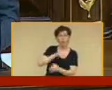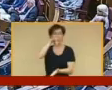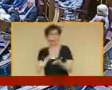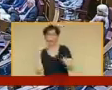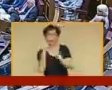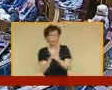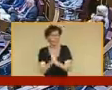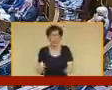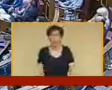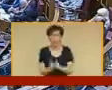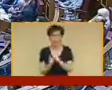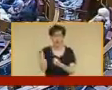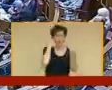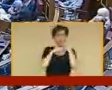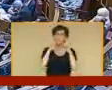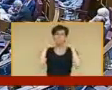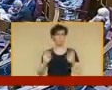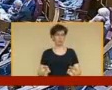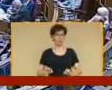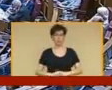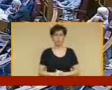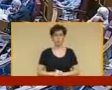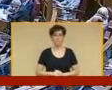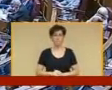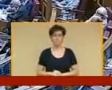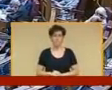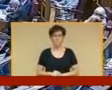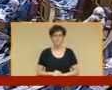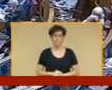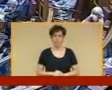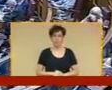to abdicate so his son, Prince Felipe, can take the throne.